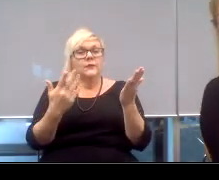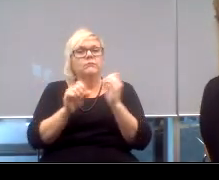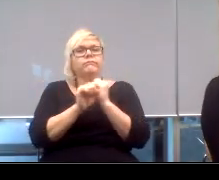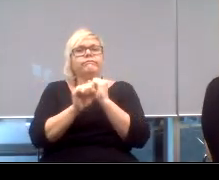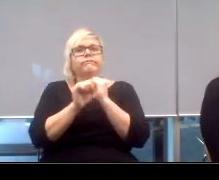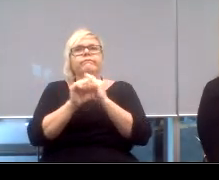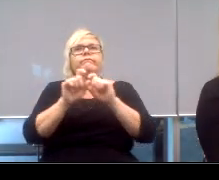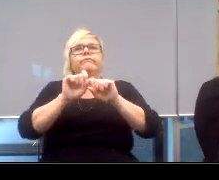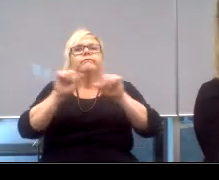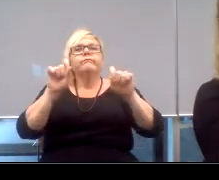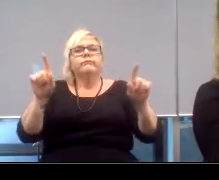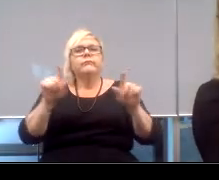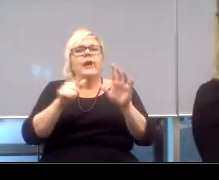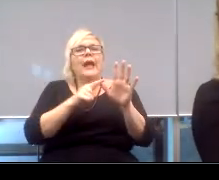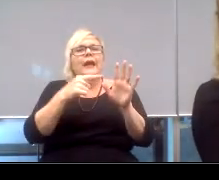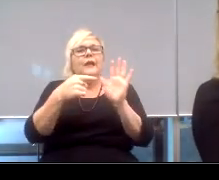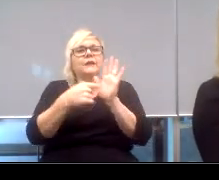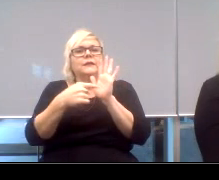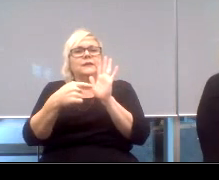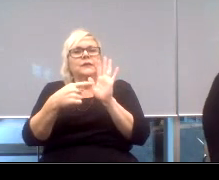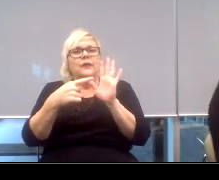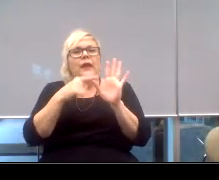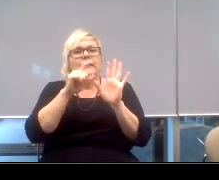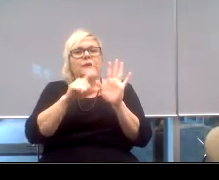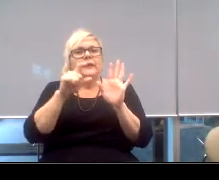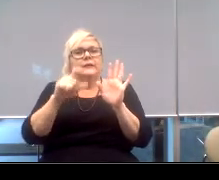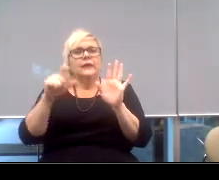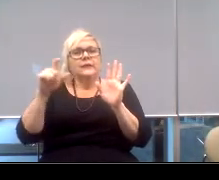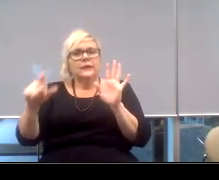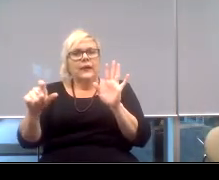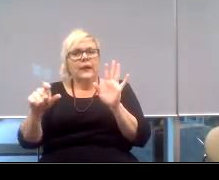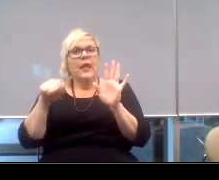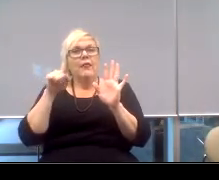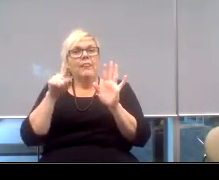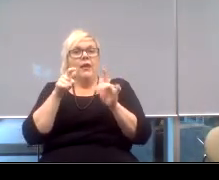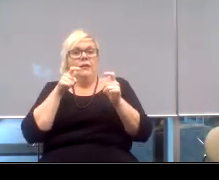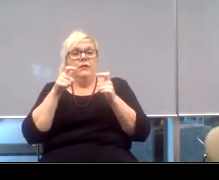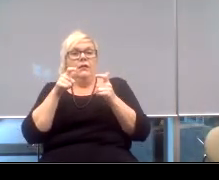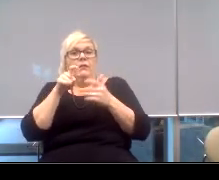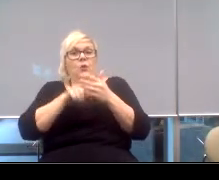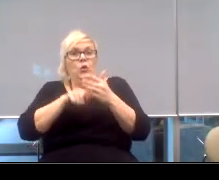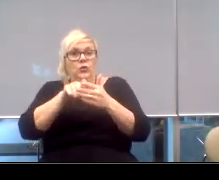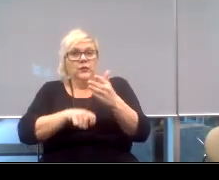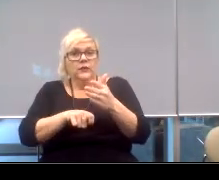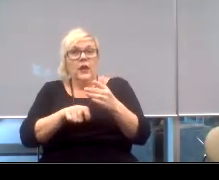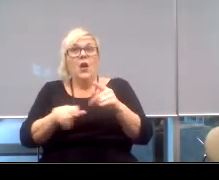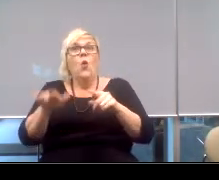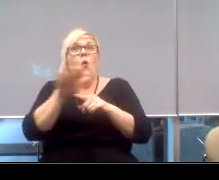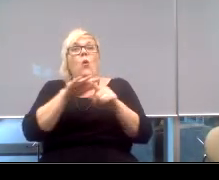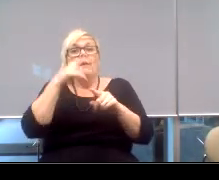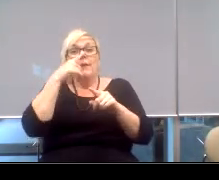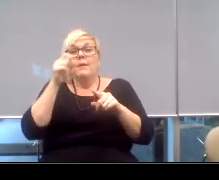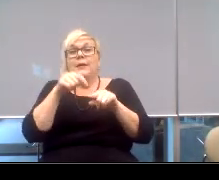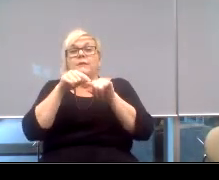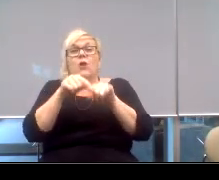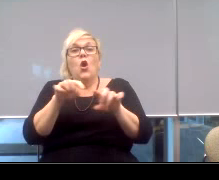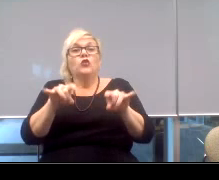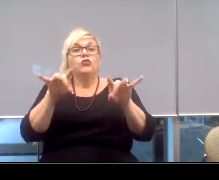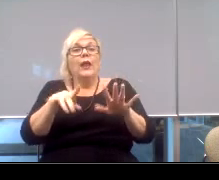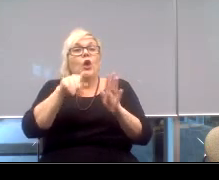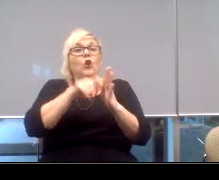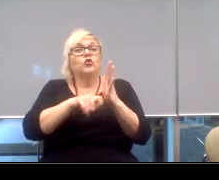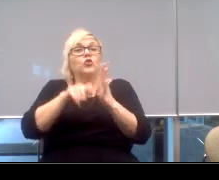the ACCC. They are a regulator of the consumer sector, and all providers are subject to Australian consumer law. So